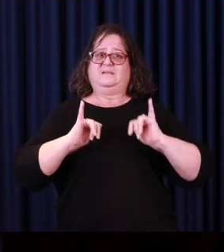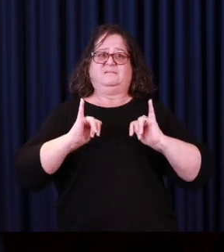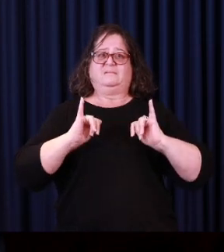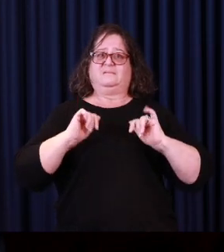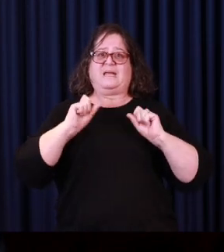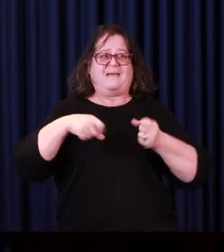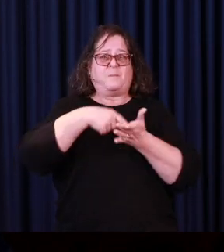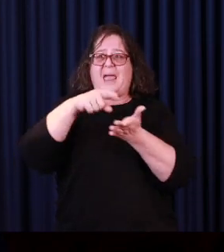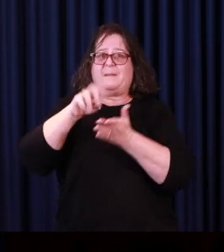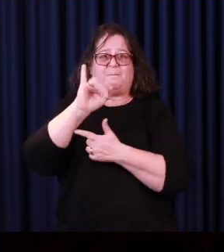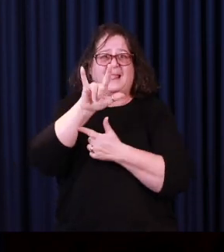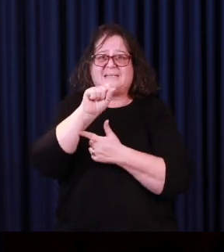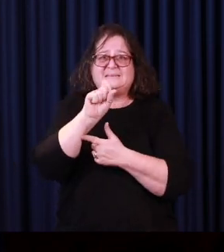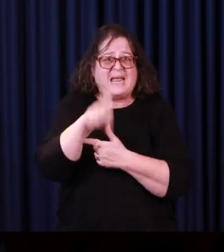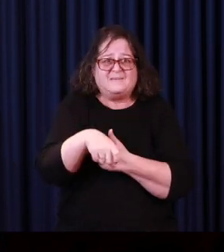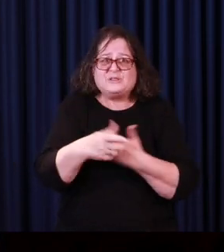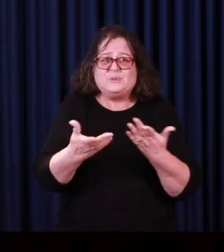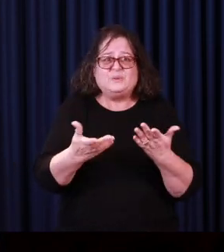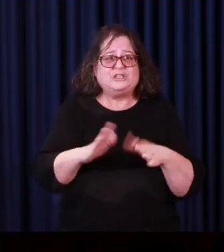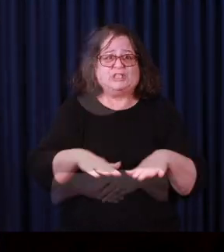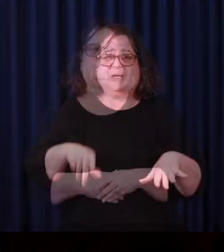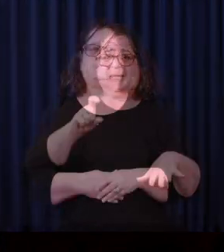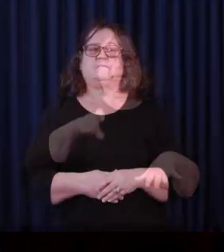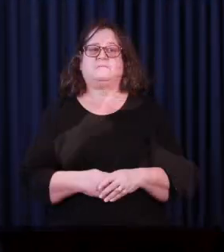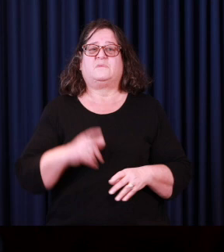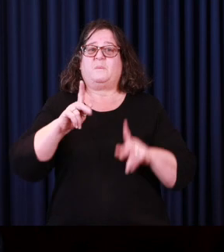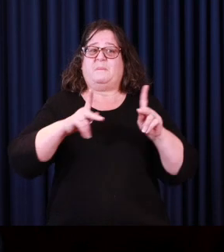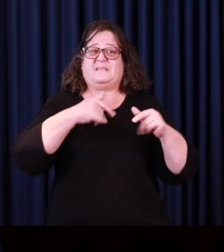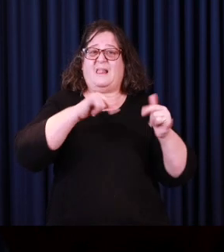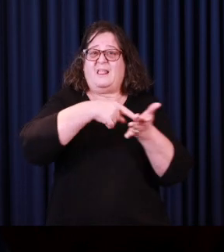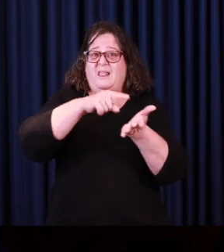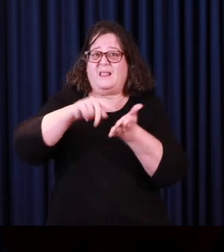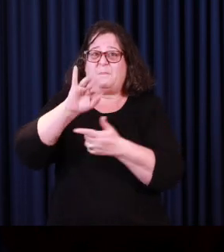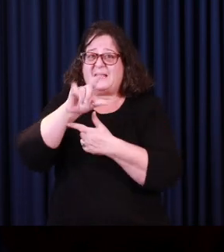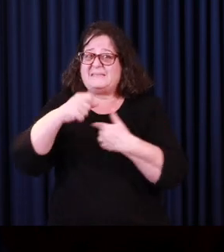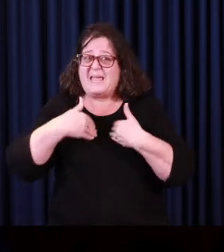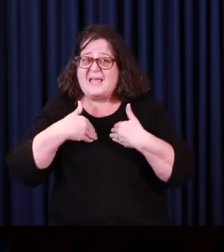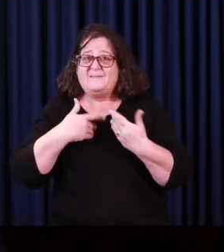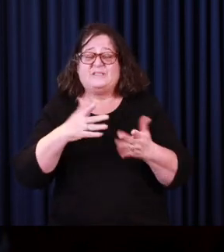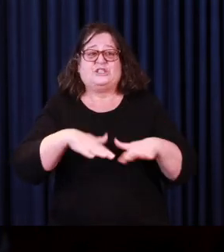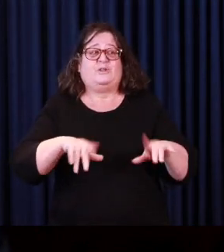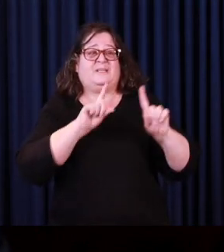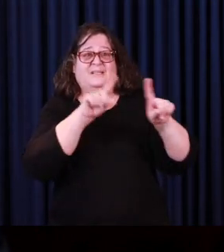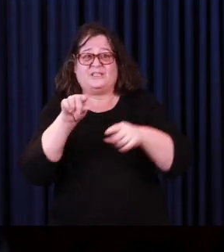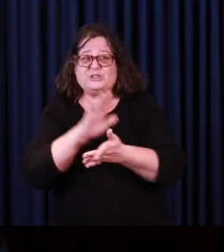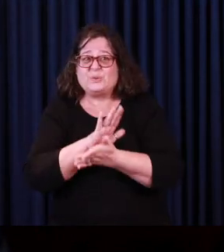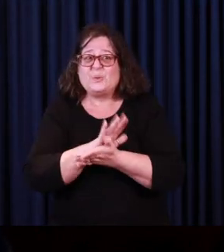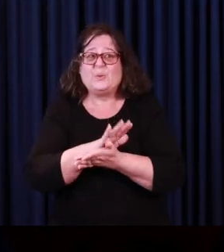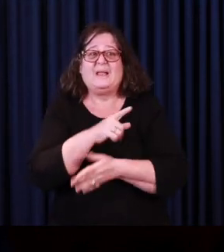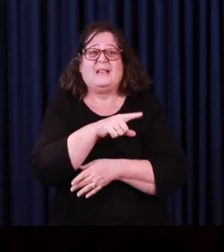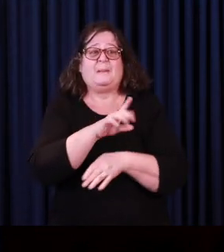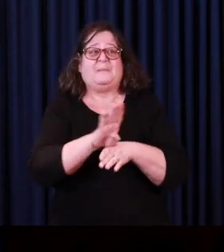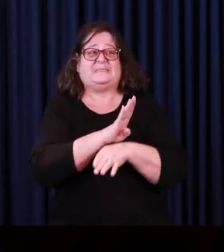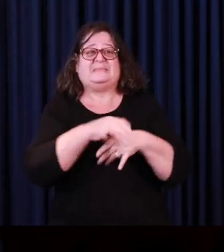pay. Children in need of schooling. Businesses to run, and employees